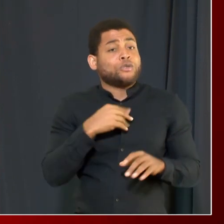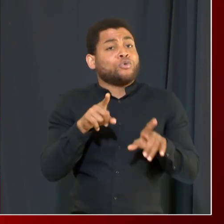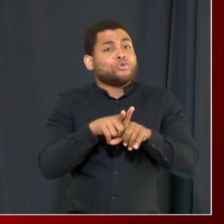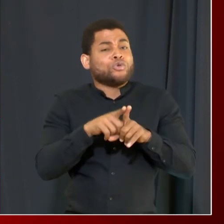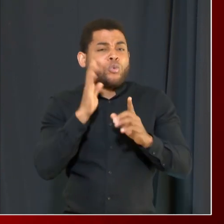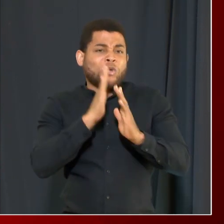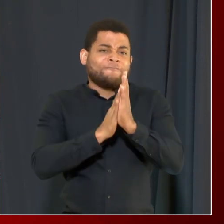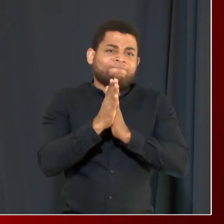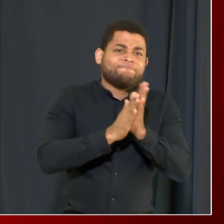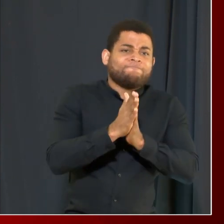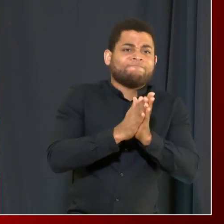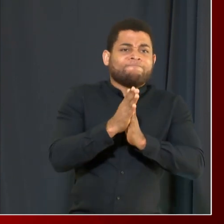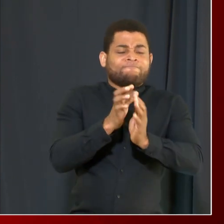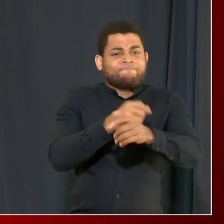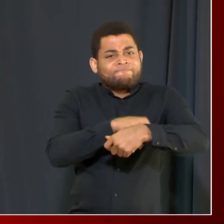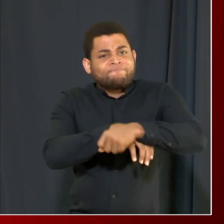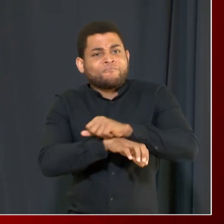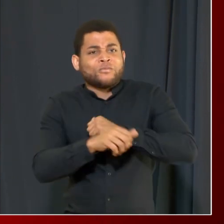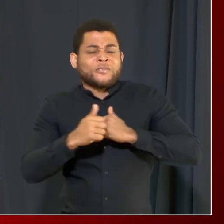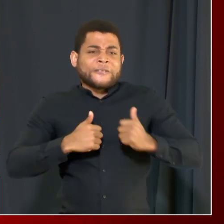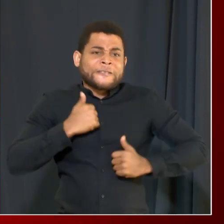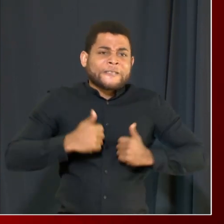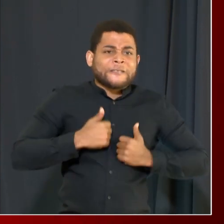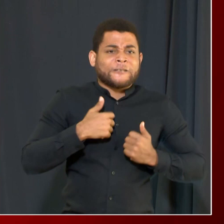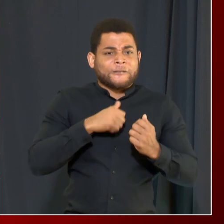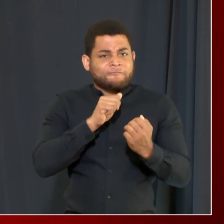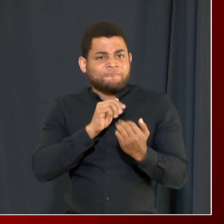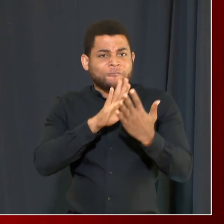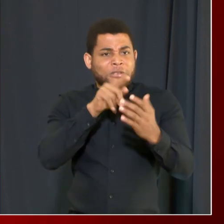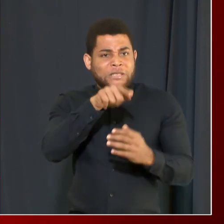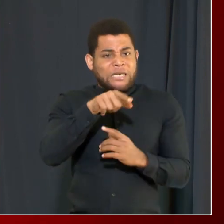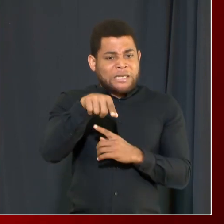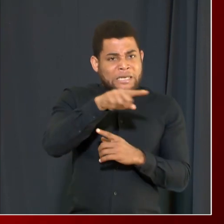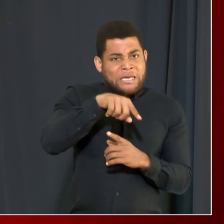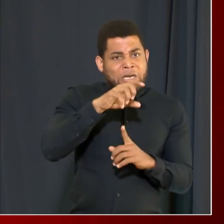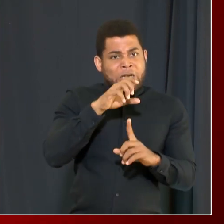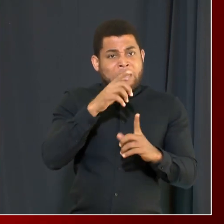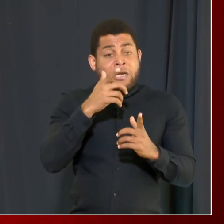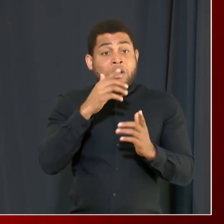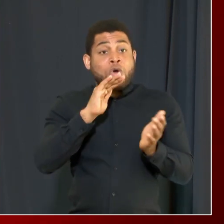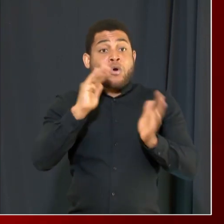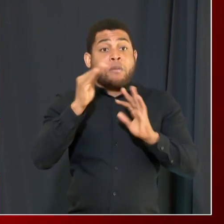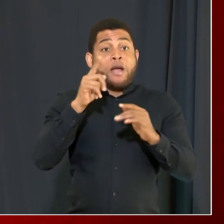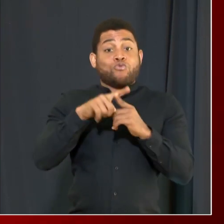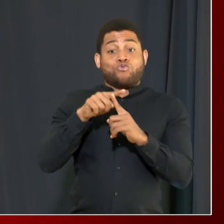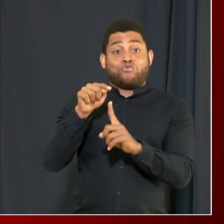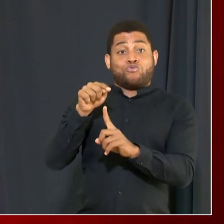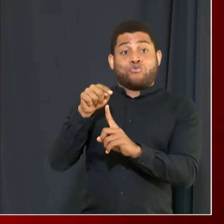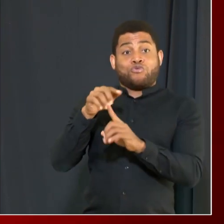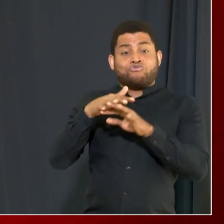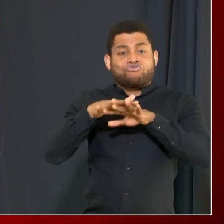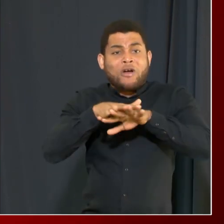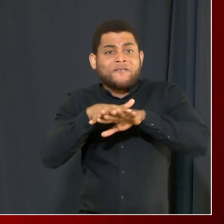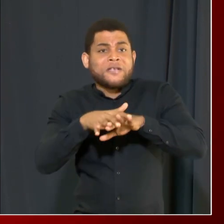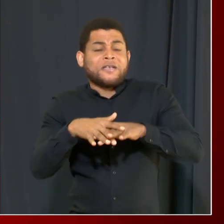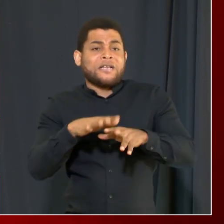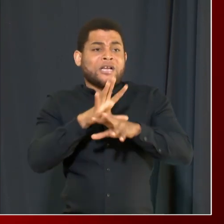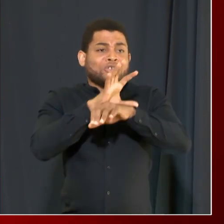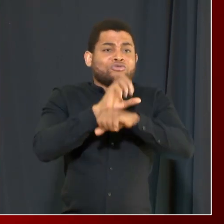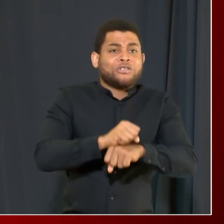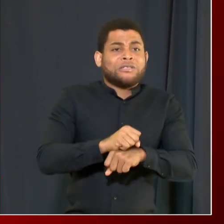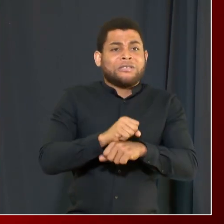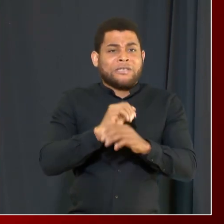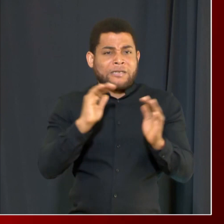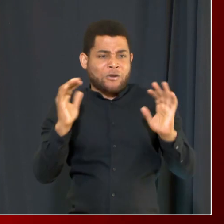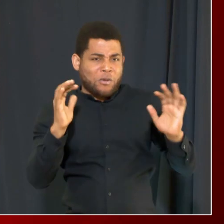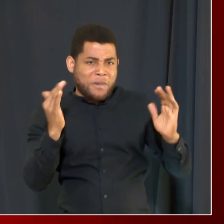at the data, look at the trafficking patterns, compare that with how the guns are being used in the city, and direct our enforcement efforts